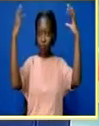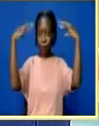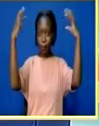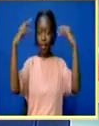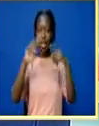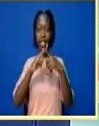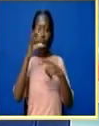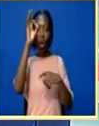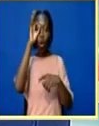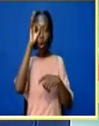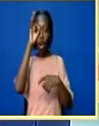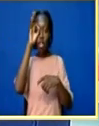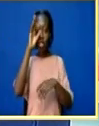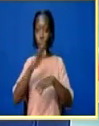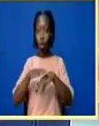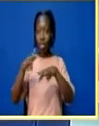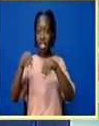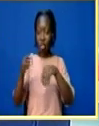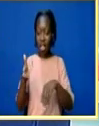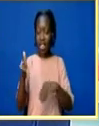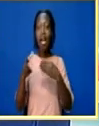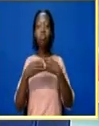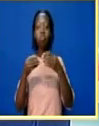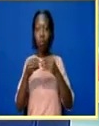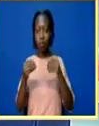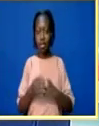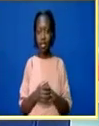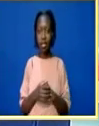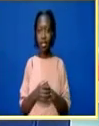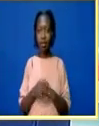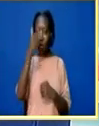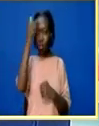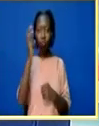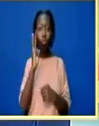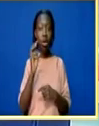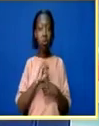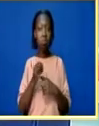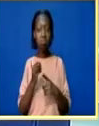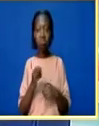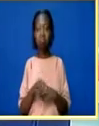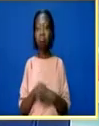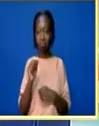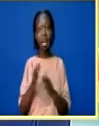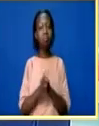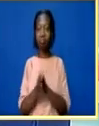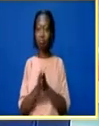Mm-hmm. Mm. So the hole just appears because of the drops. That's interesting. Isn't it? Okay, we are going to see.